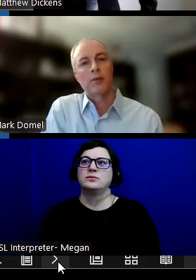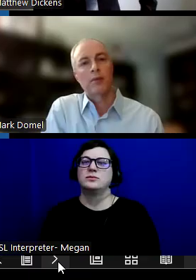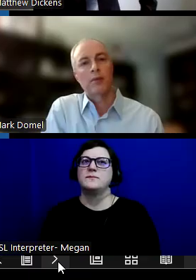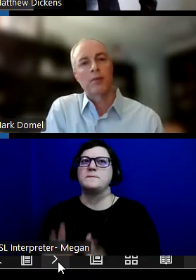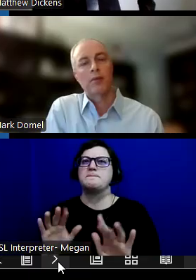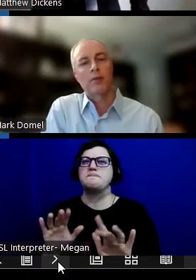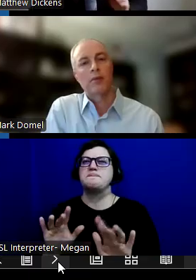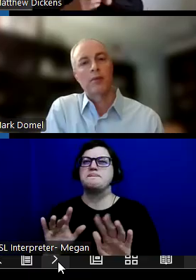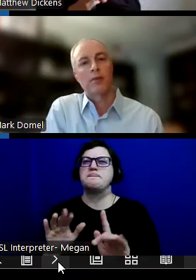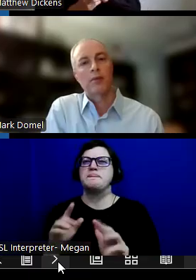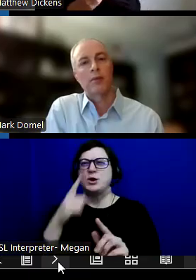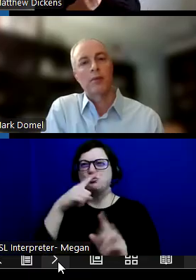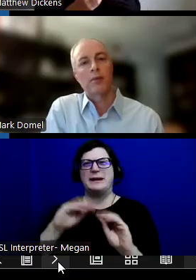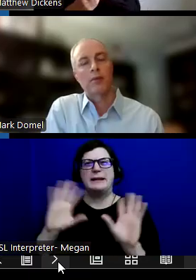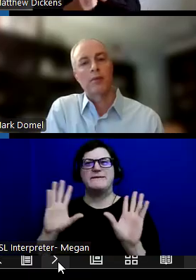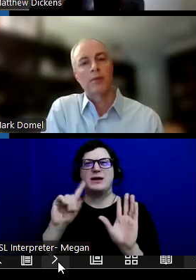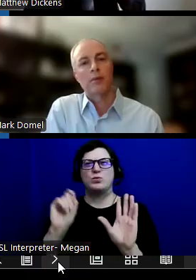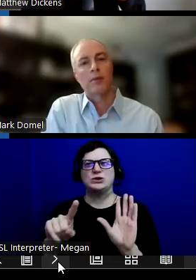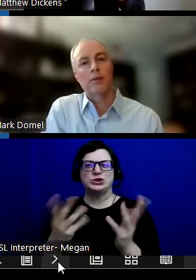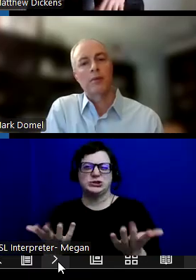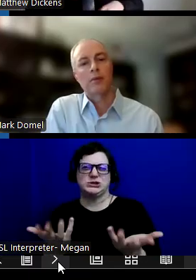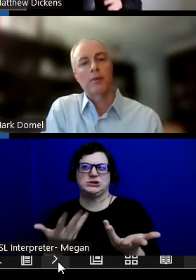I don't really understand the question. I'm sorry.